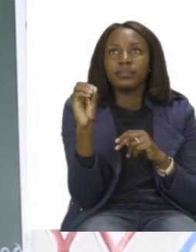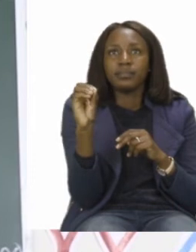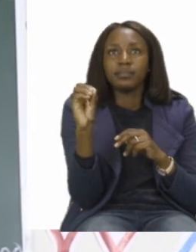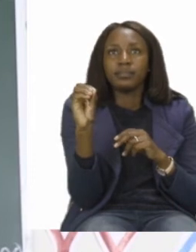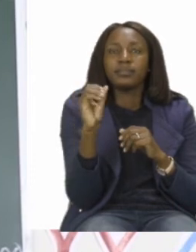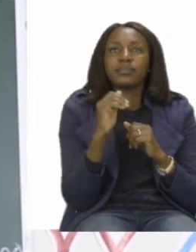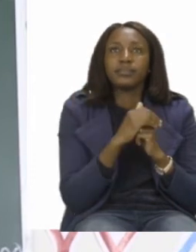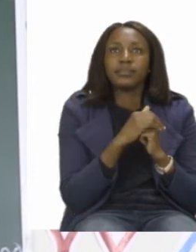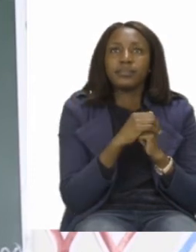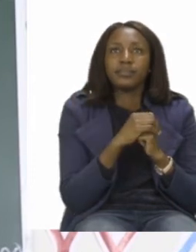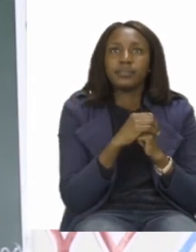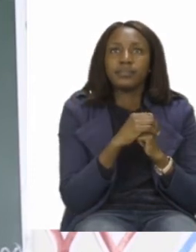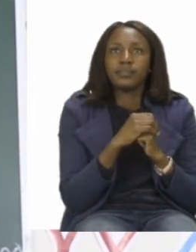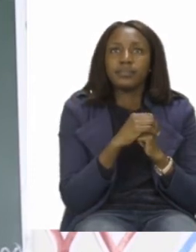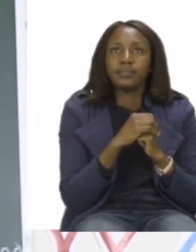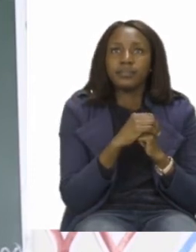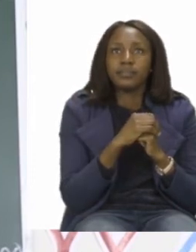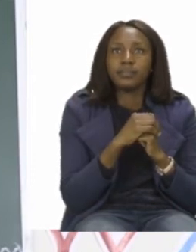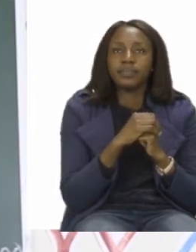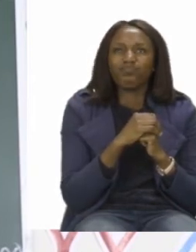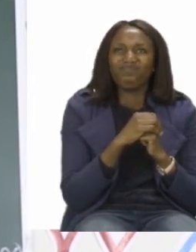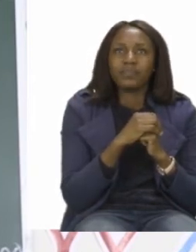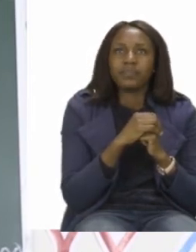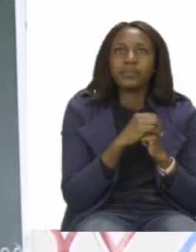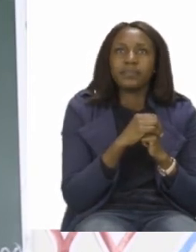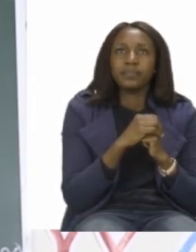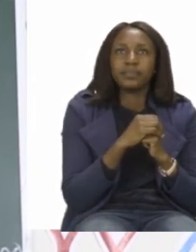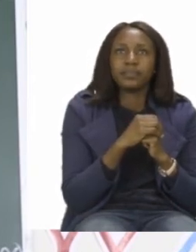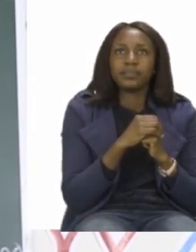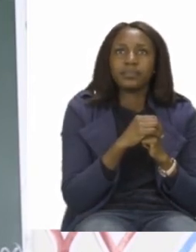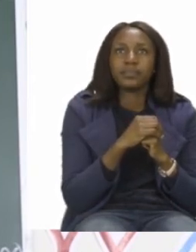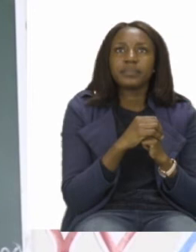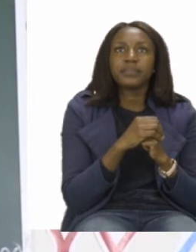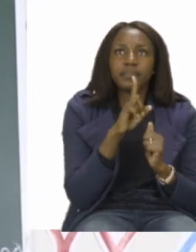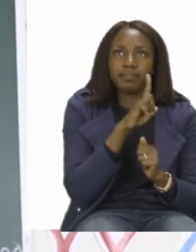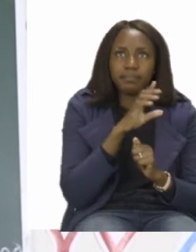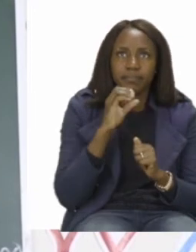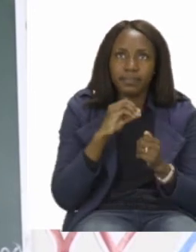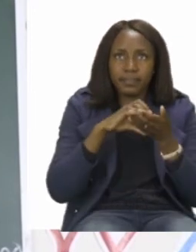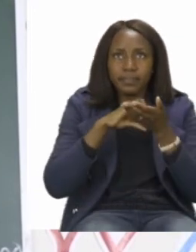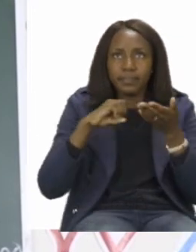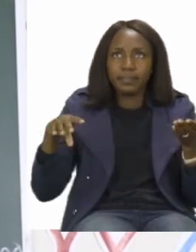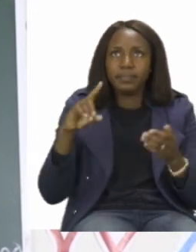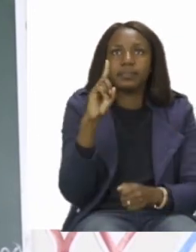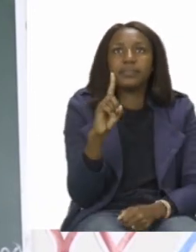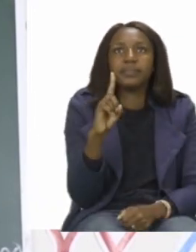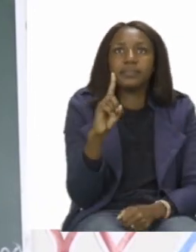have 9 left. So now we go ahead and we say 10 minus